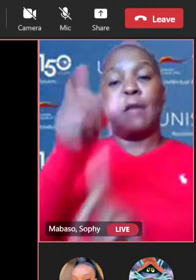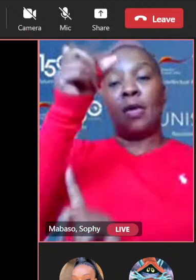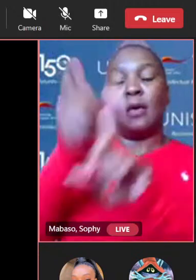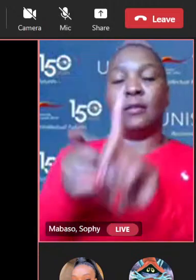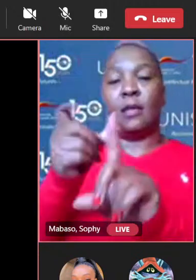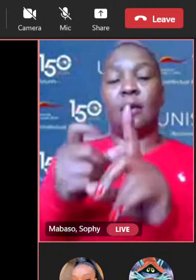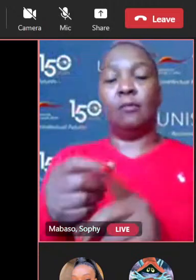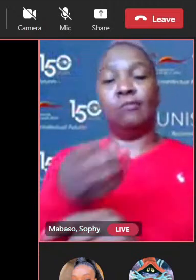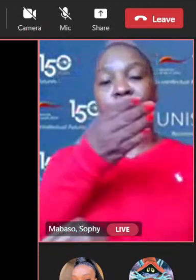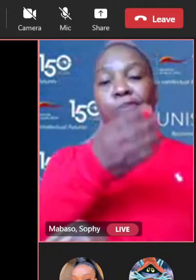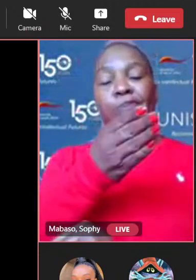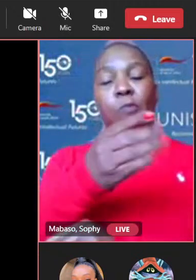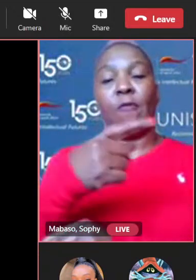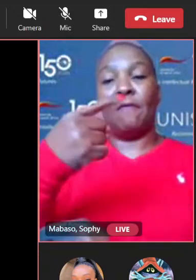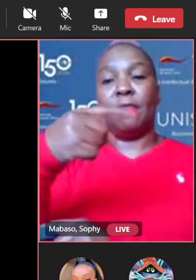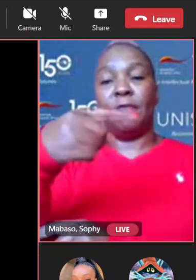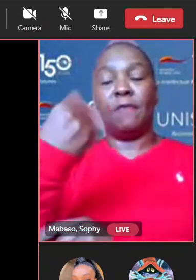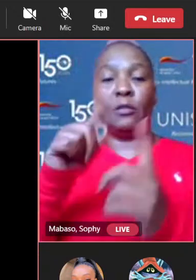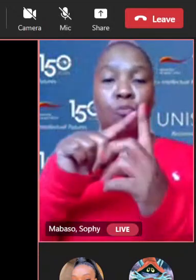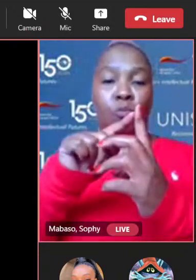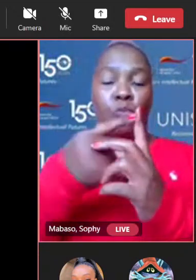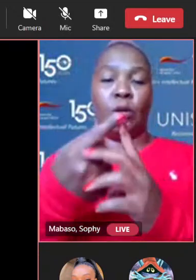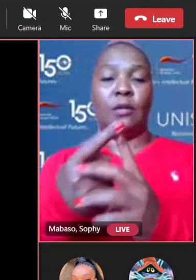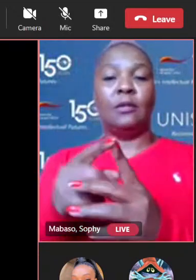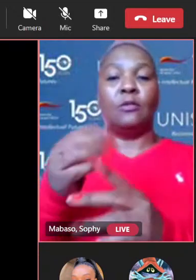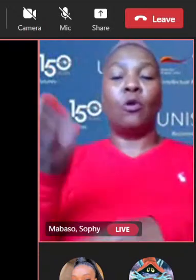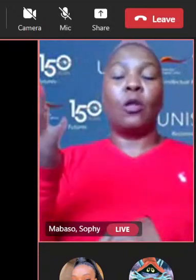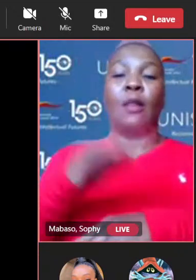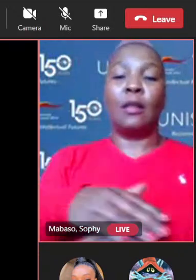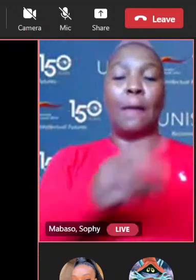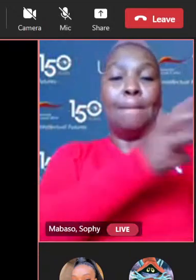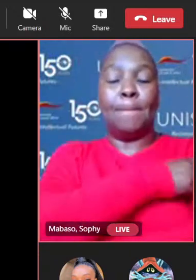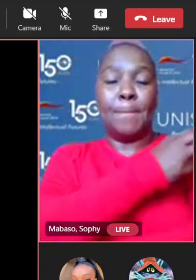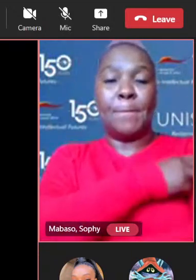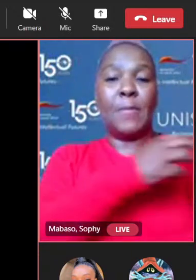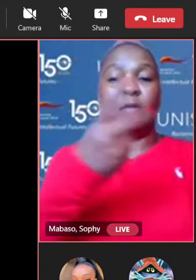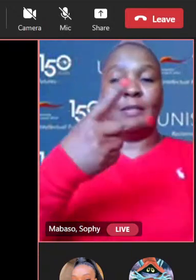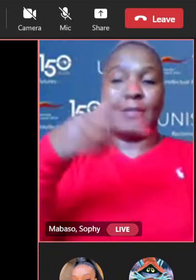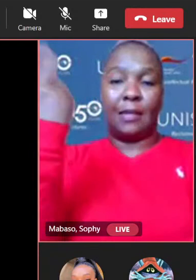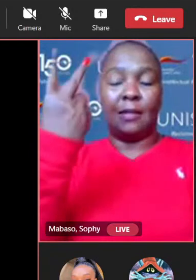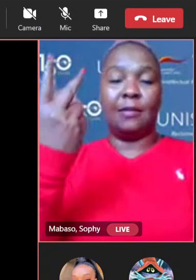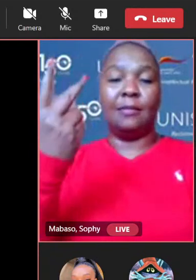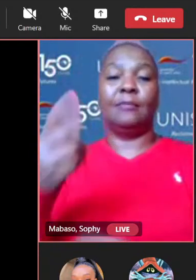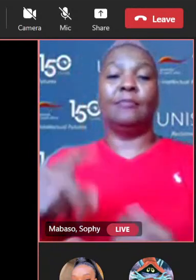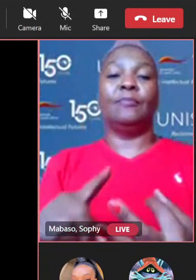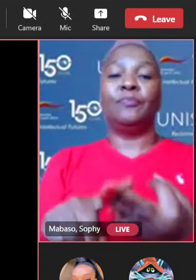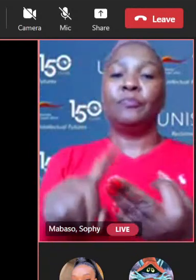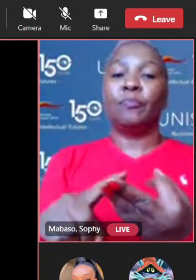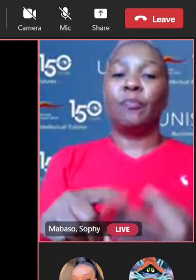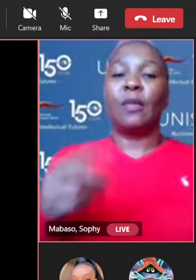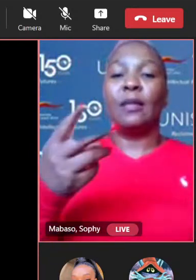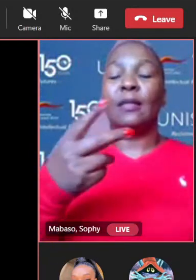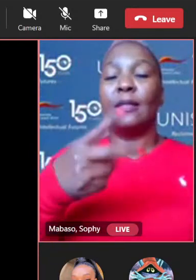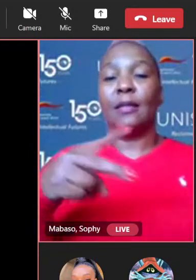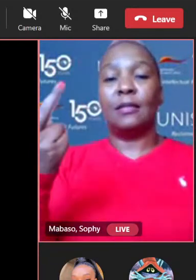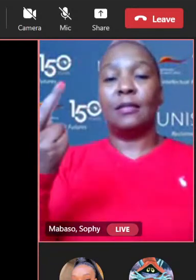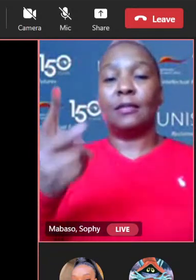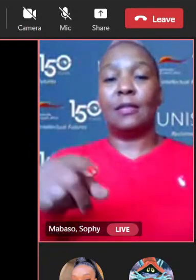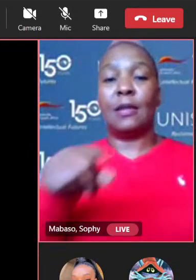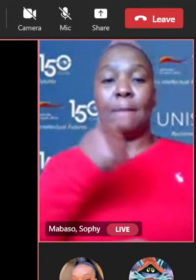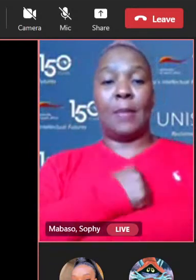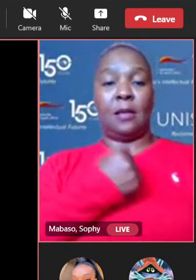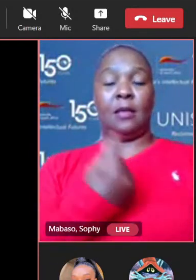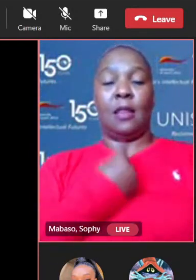of escalation. You also have the line managers as your second point of escalation, and you have myself. All our